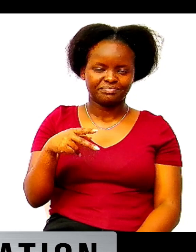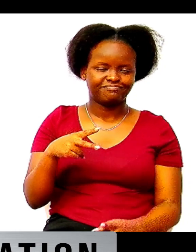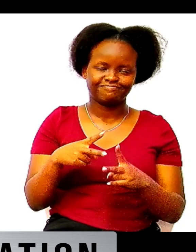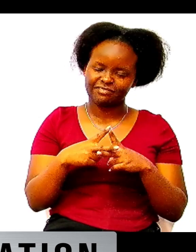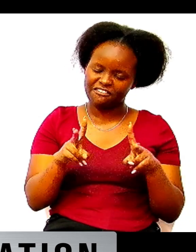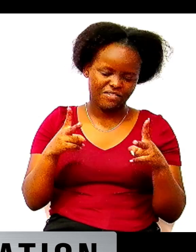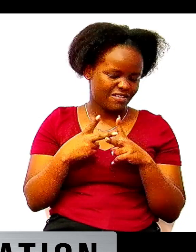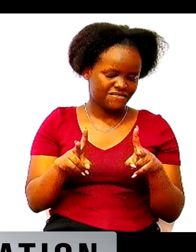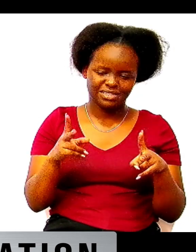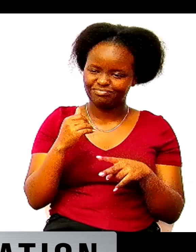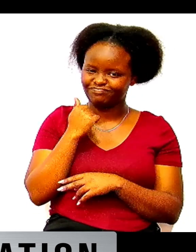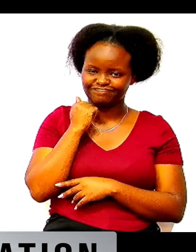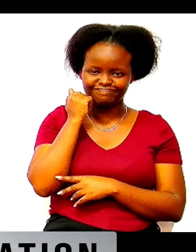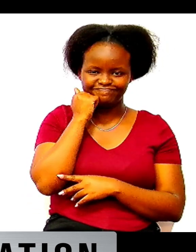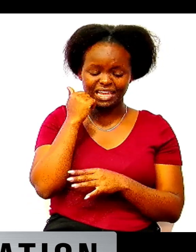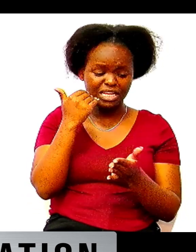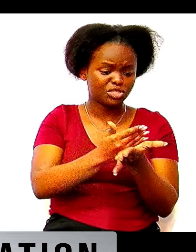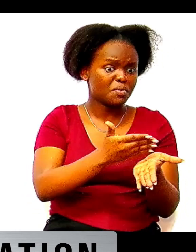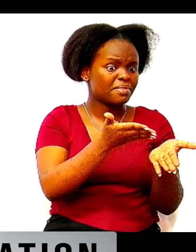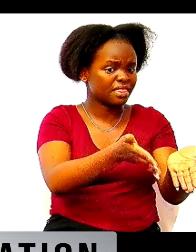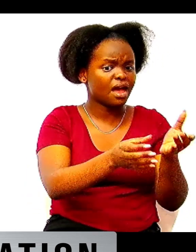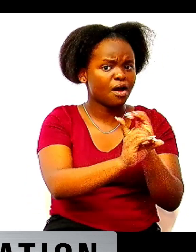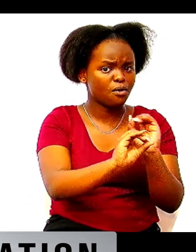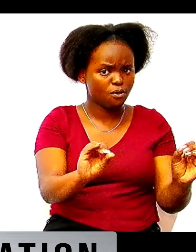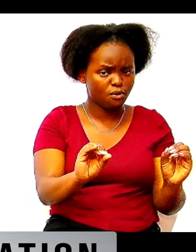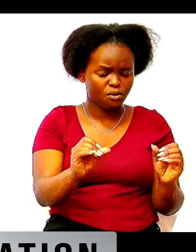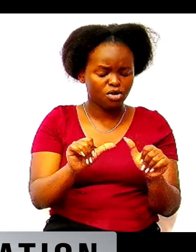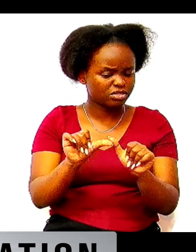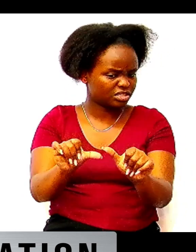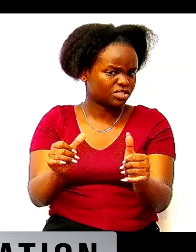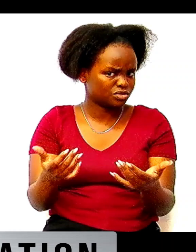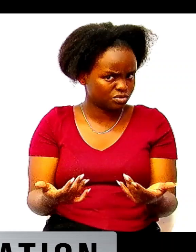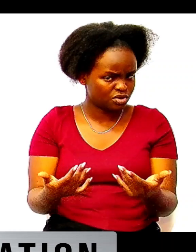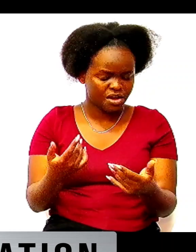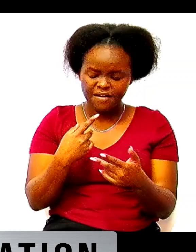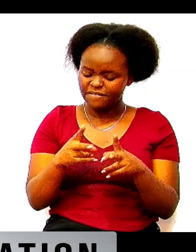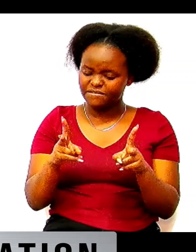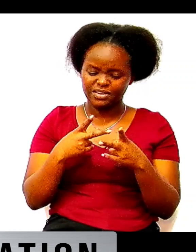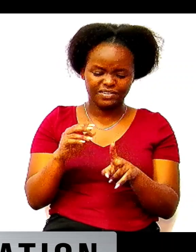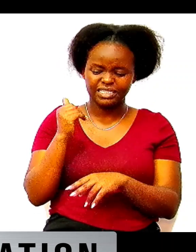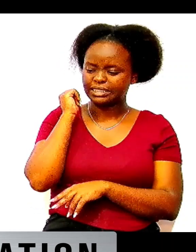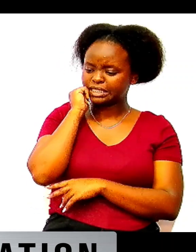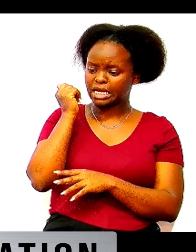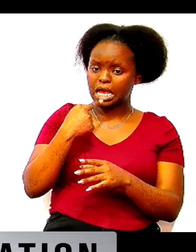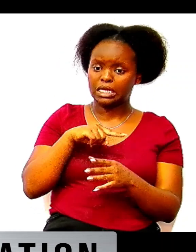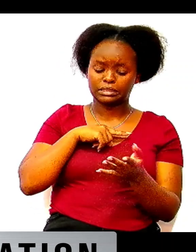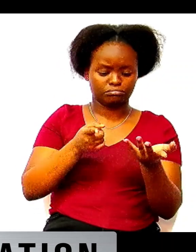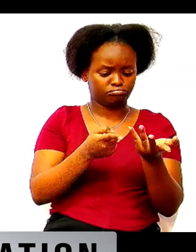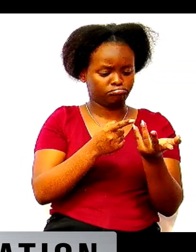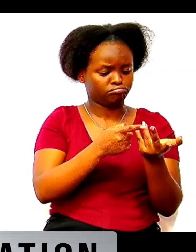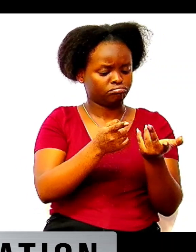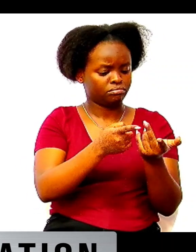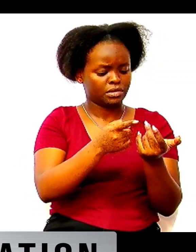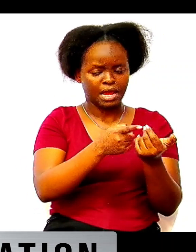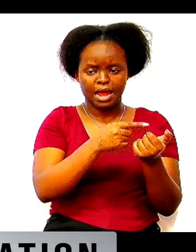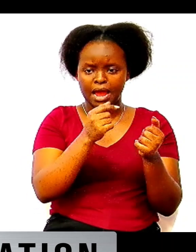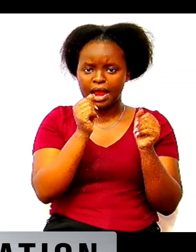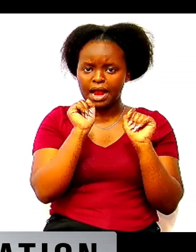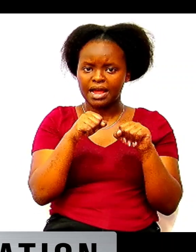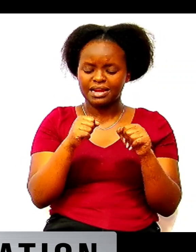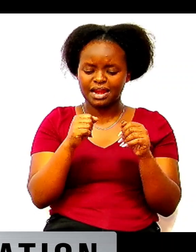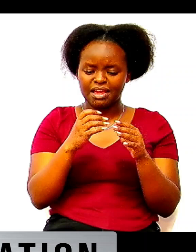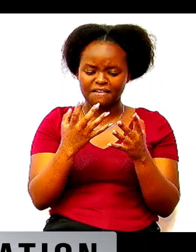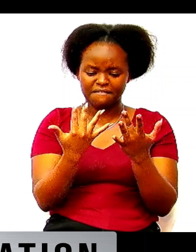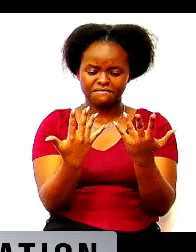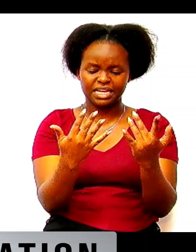then it doesn't stop there. It is unfortunate that we can count, and our fingers will end if we